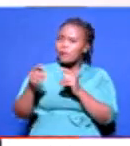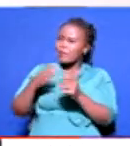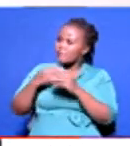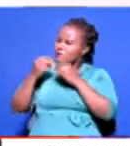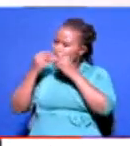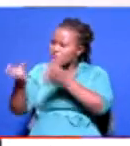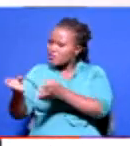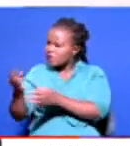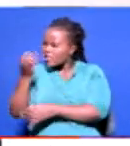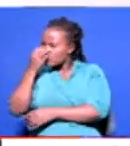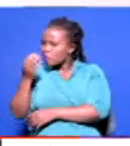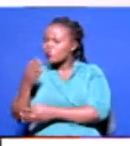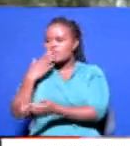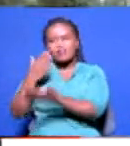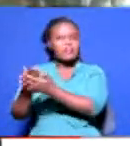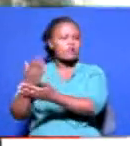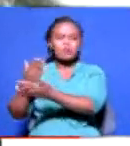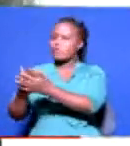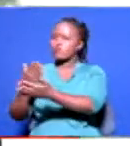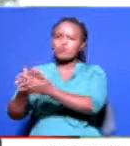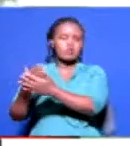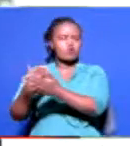president, asante ulitupeleka uda.